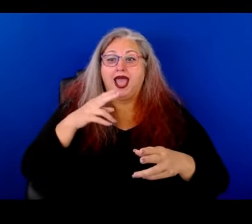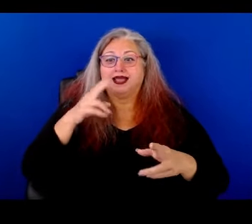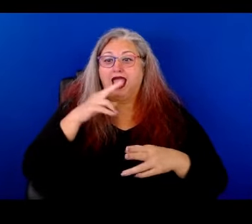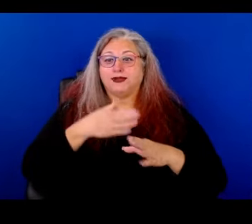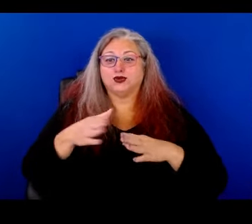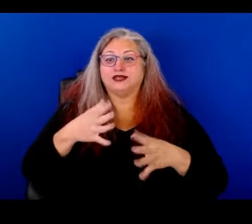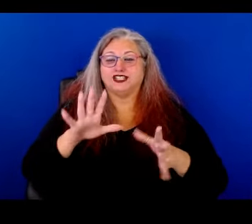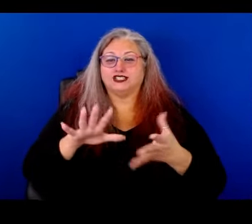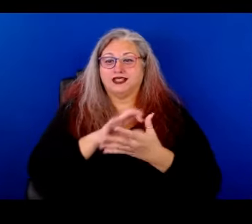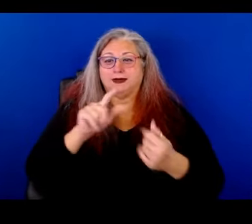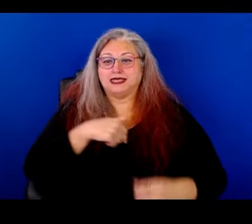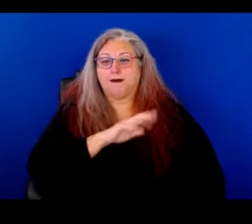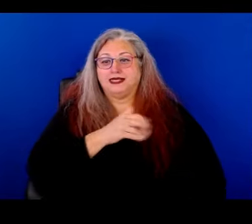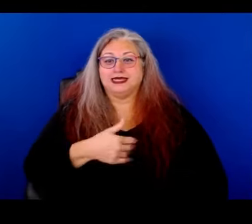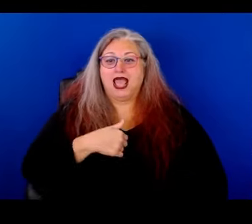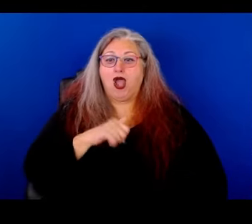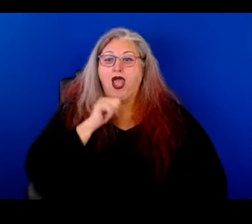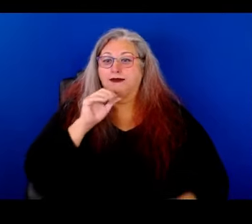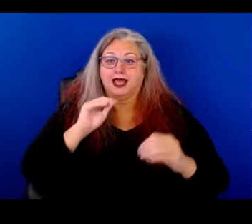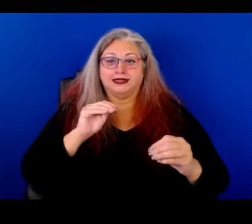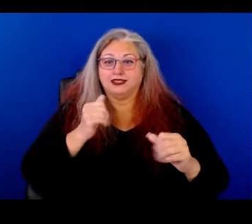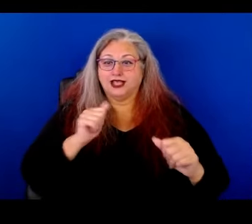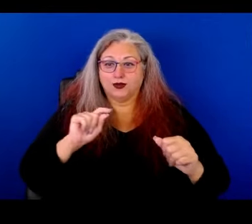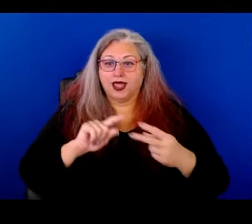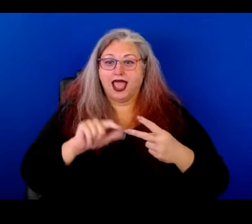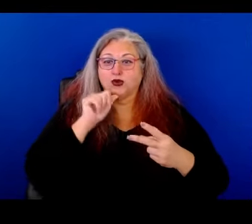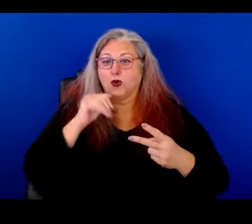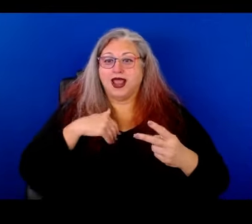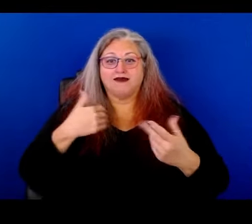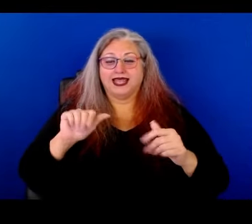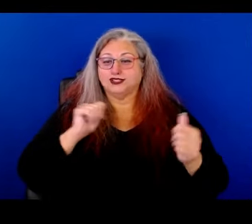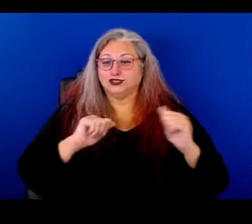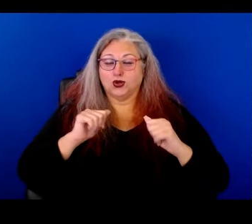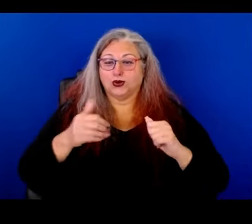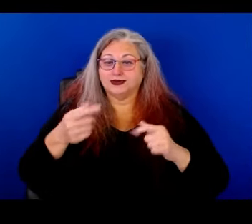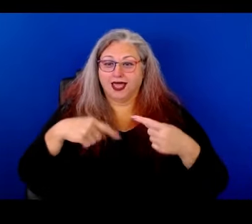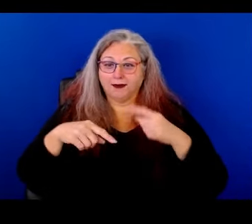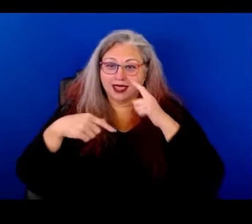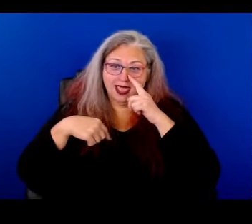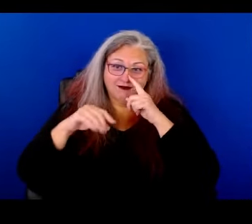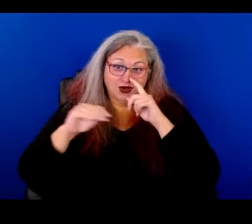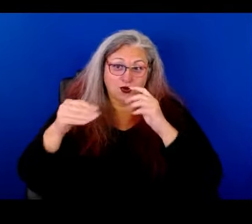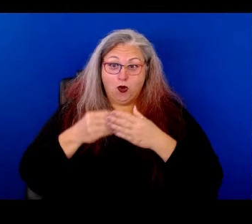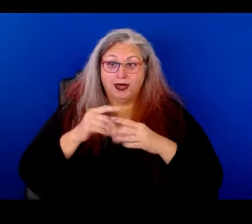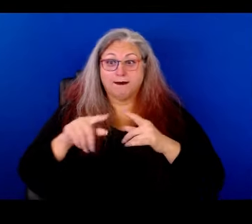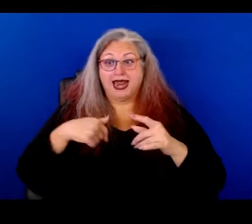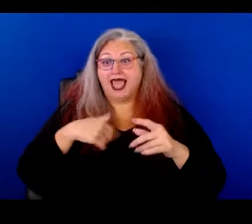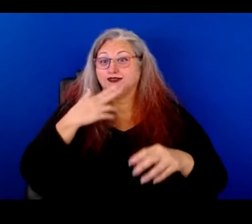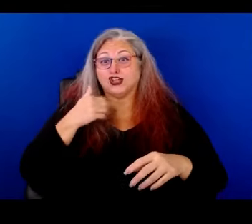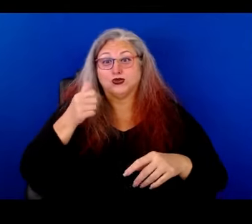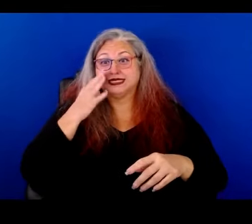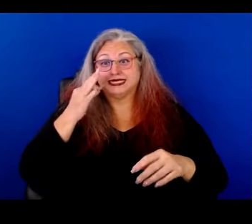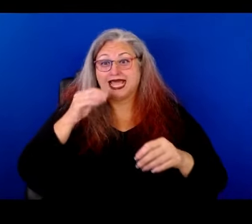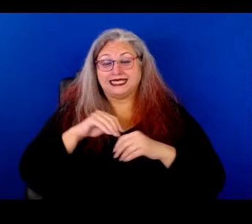I'm Palestinian. So now I'm not teaching anywhere. I don't have any shows coming up. I don't have any money. But I have the